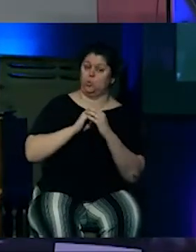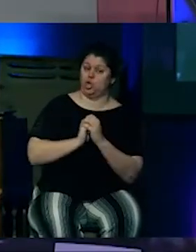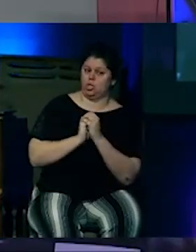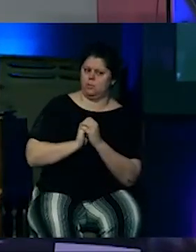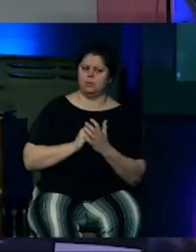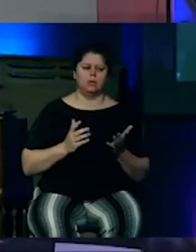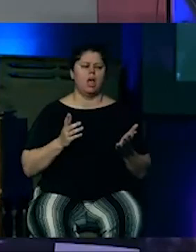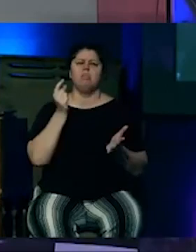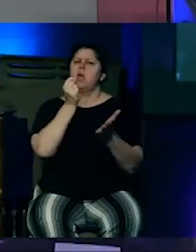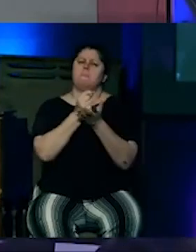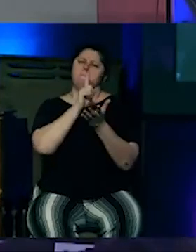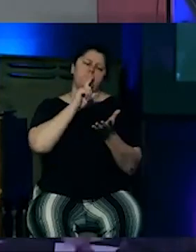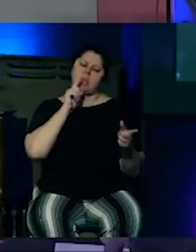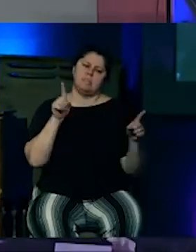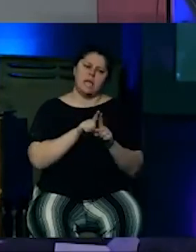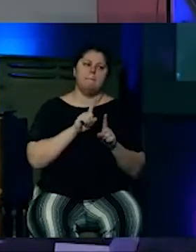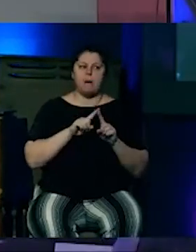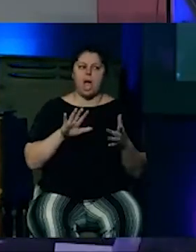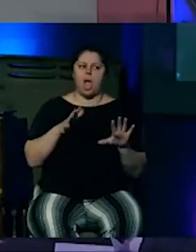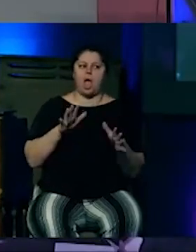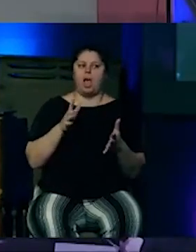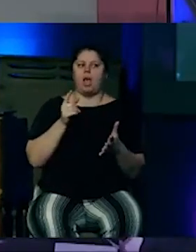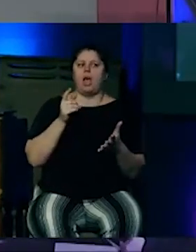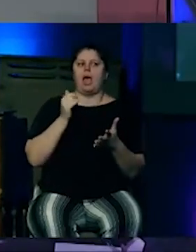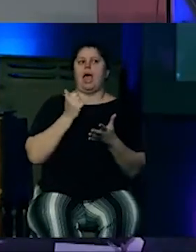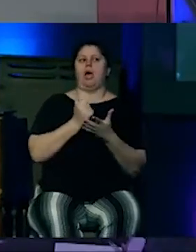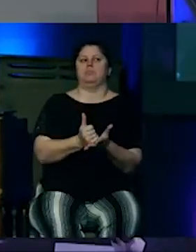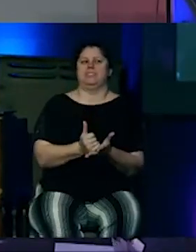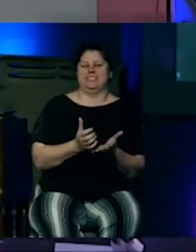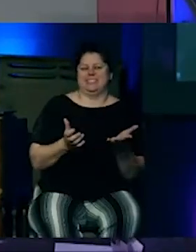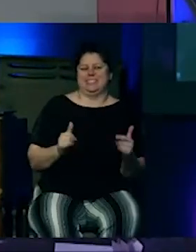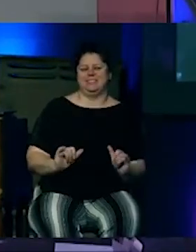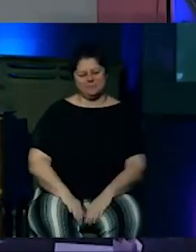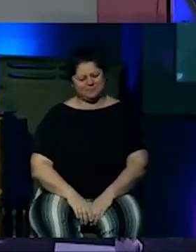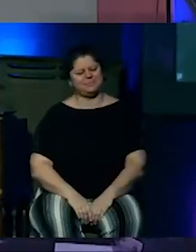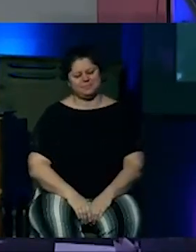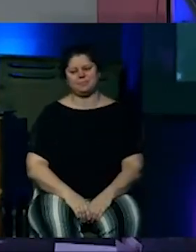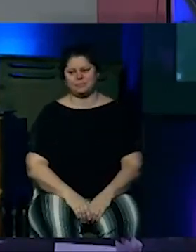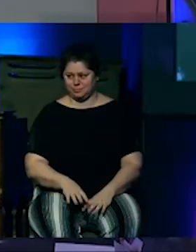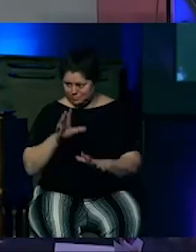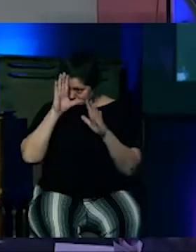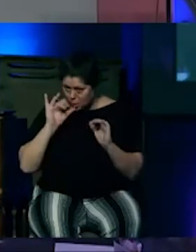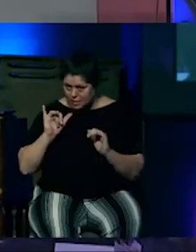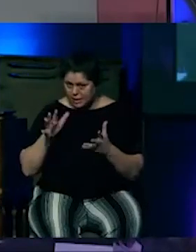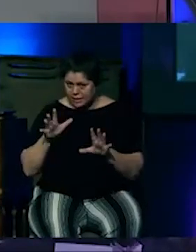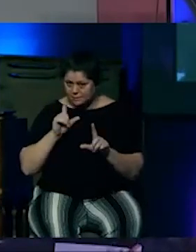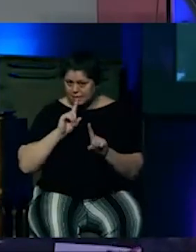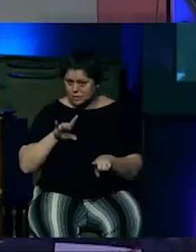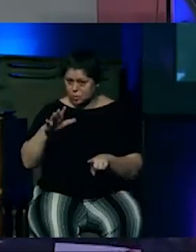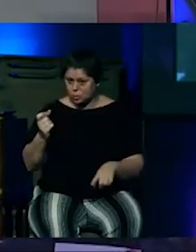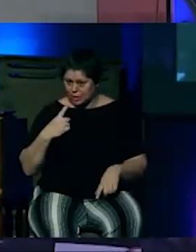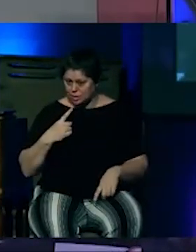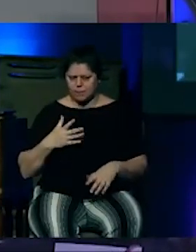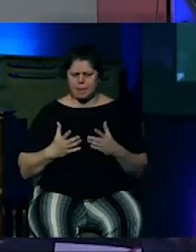quite, it's not therapy, but it is in some ways therapeutic. So I hope that kind of addresses what you're talking about.